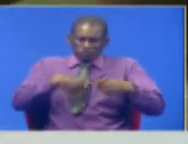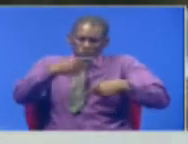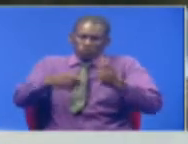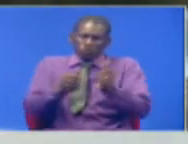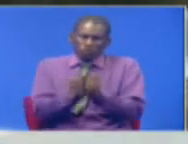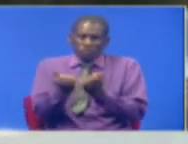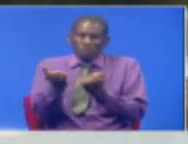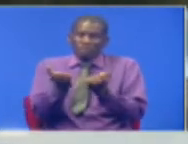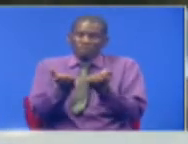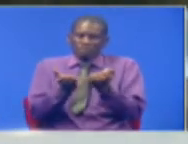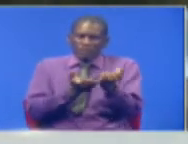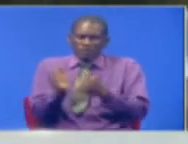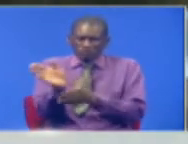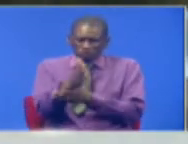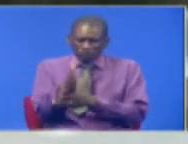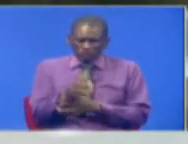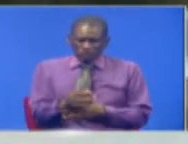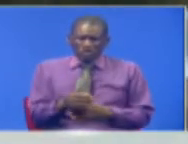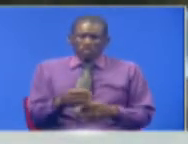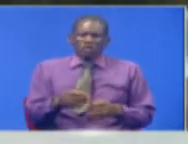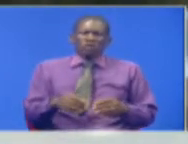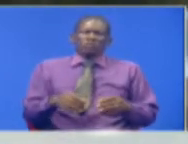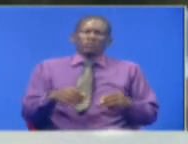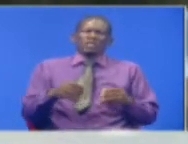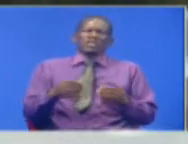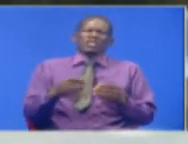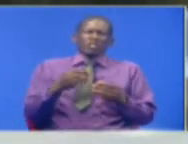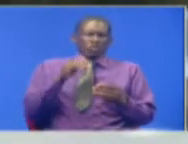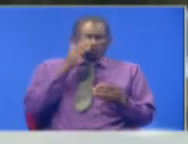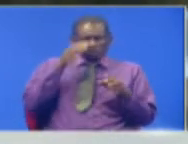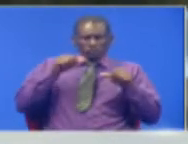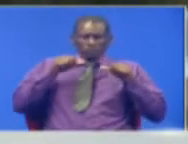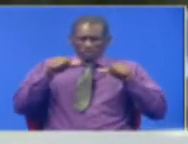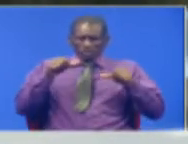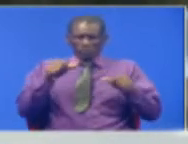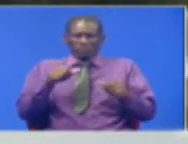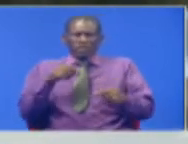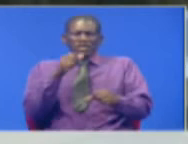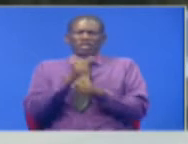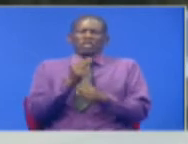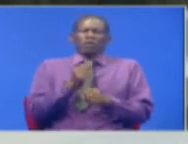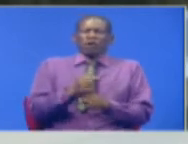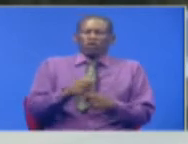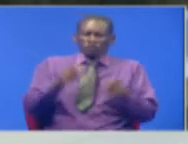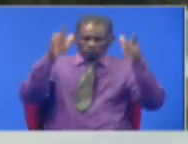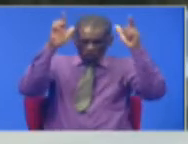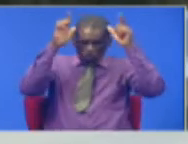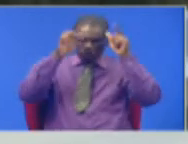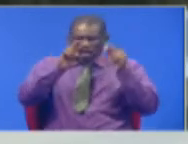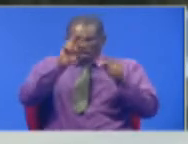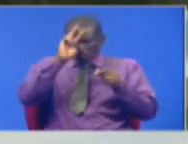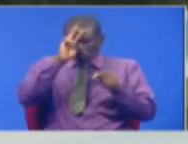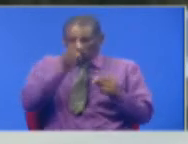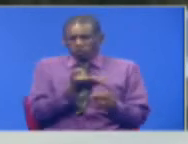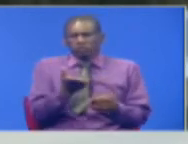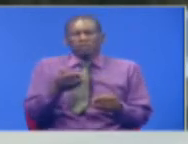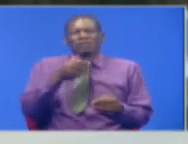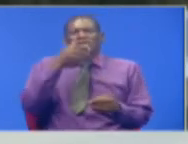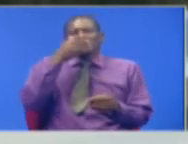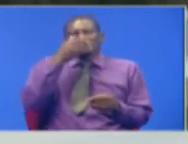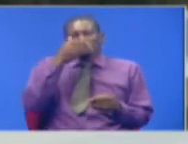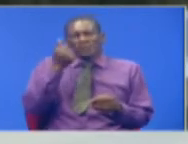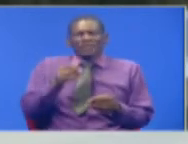others. Tuliangalia durability, yani ile kazi ya mbuzi na ng'ombe na hizo. Ni afadhali samaki